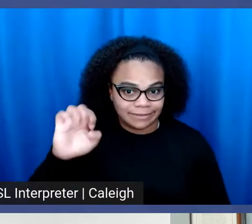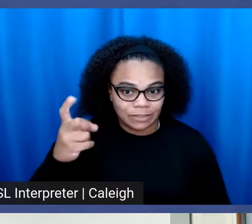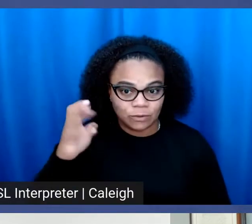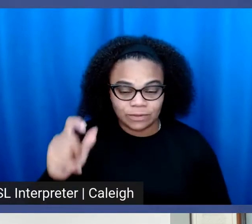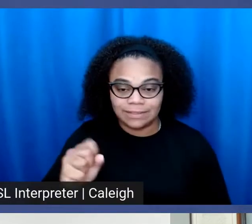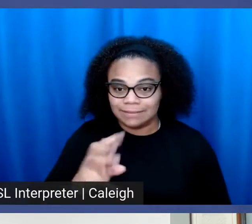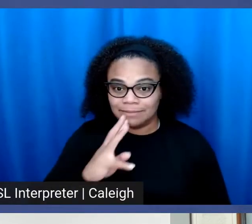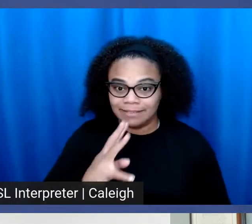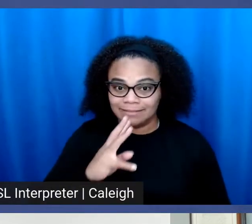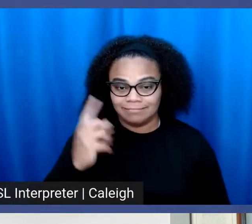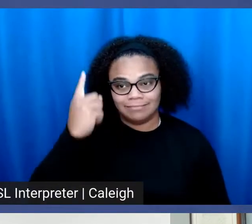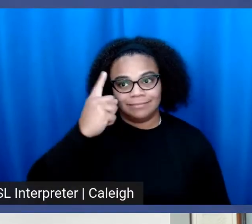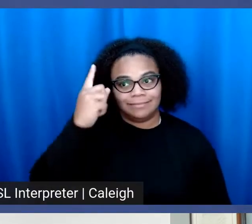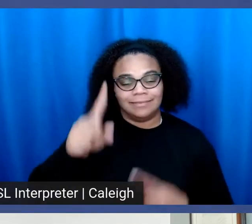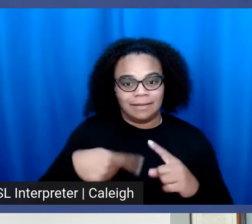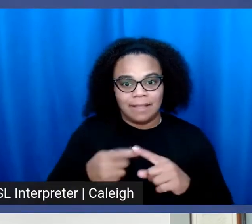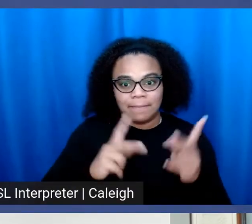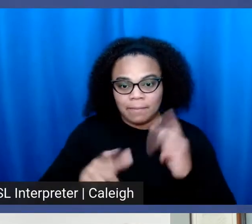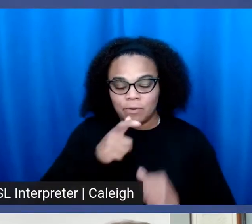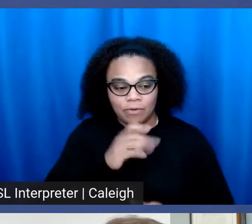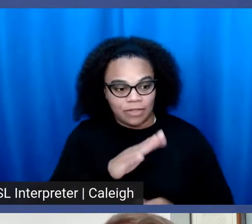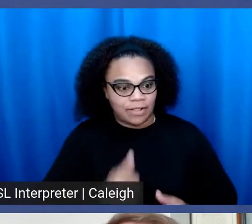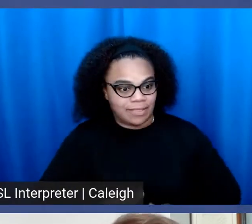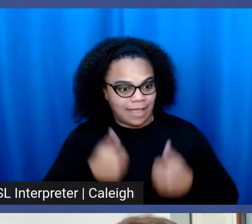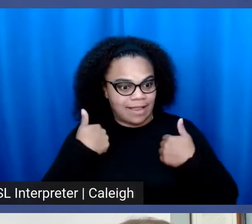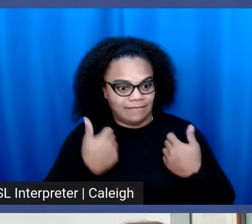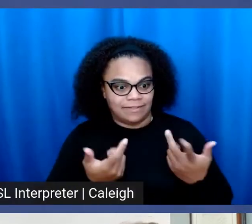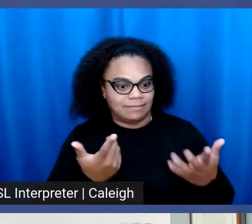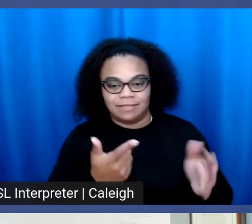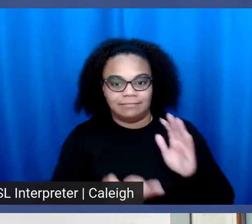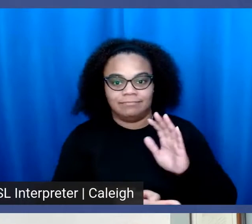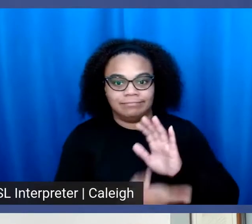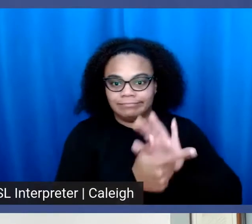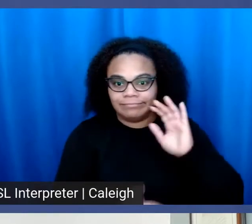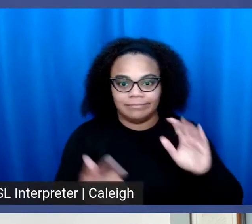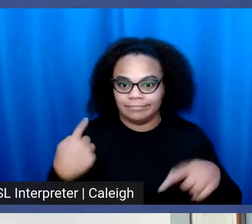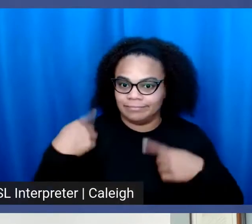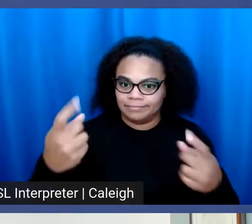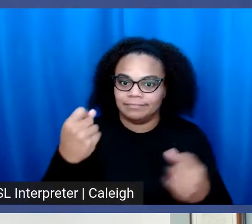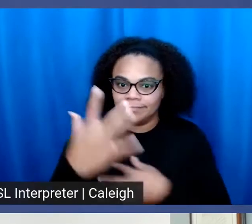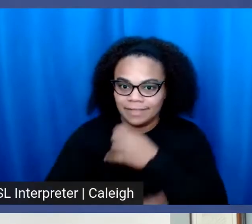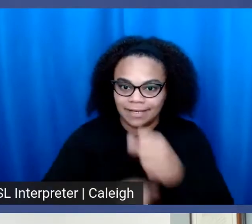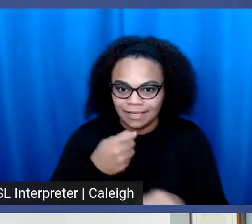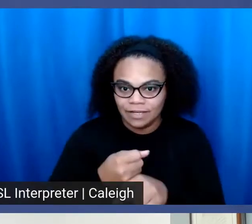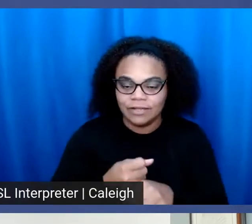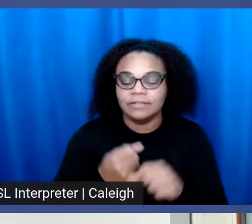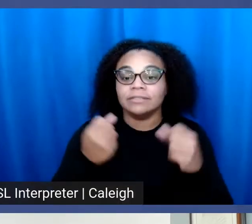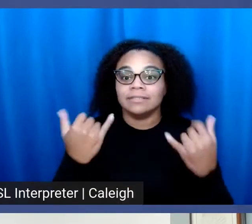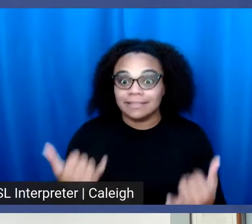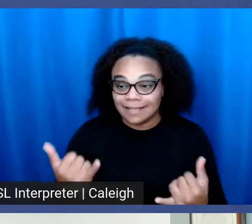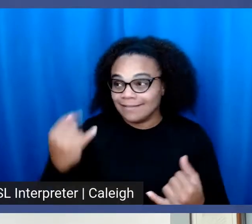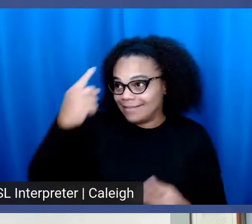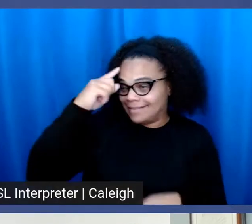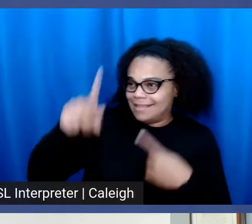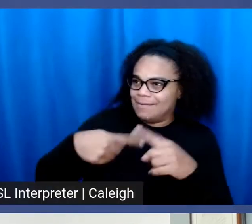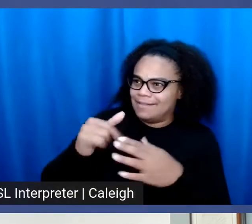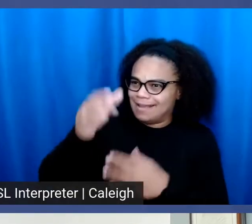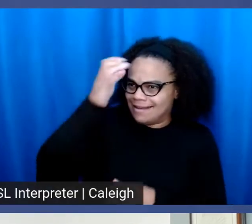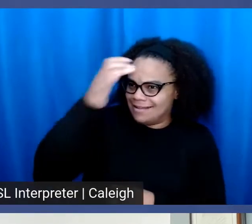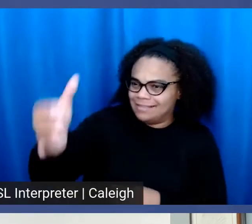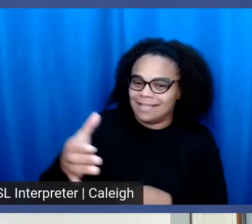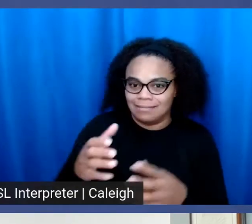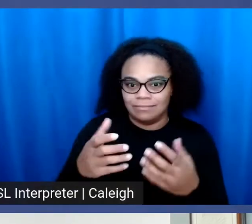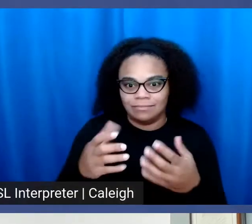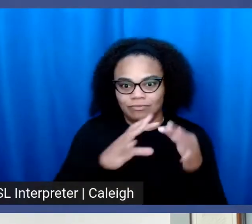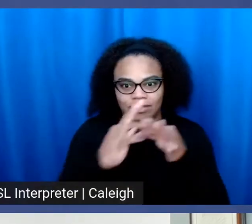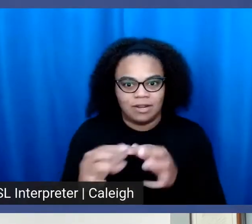for decades, right? So, I mean, it's awful hard to organize when you can't even publish a magazine, right? It's awfully hard to exercise political power